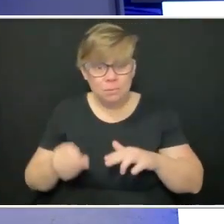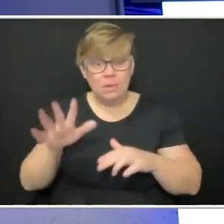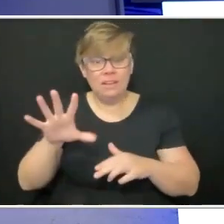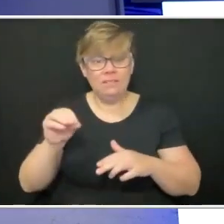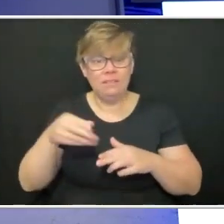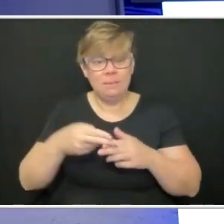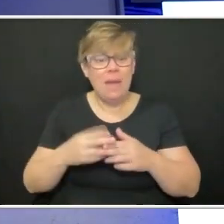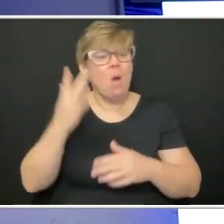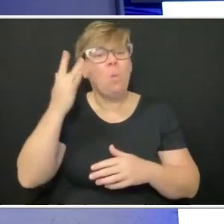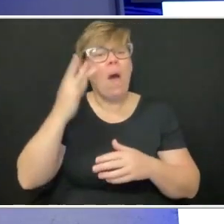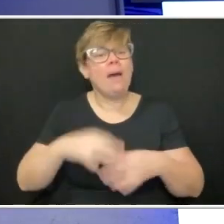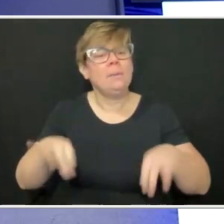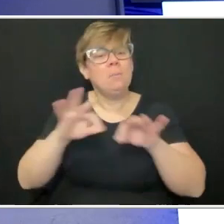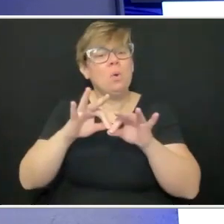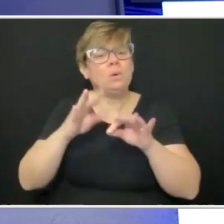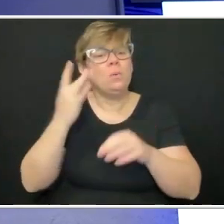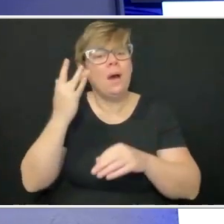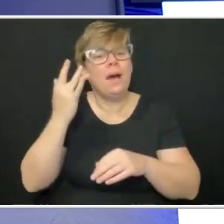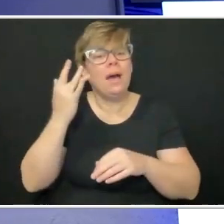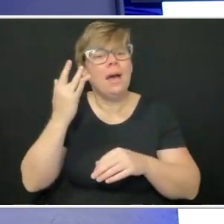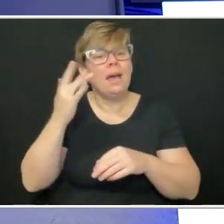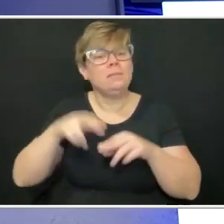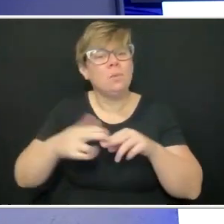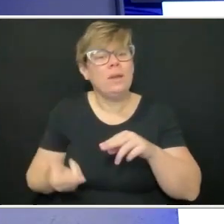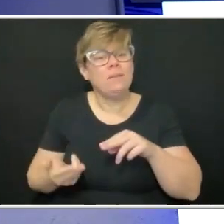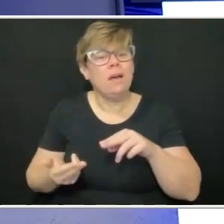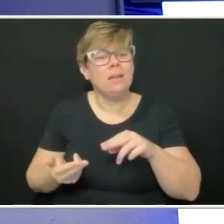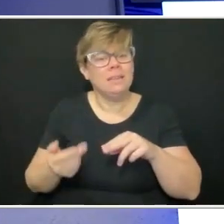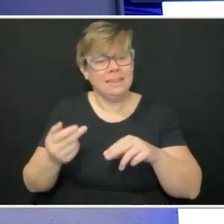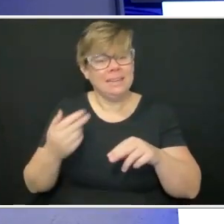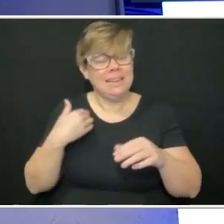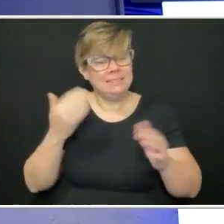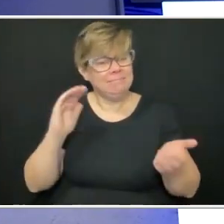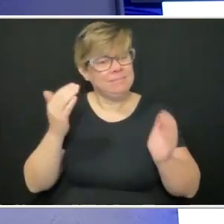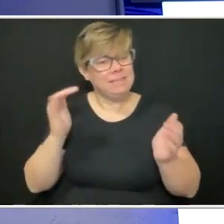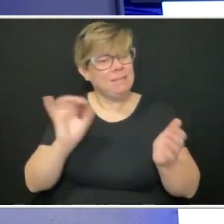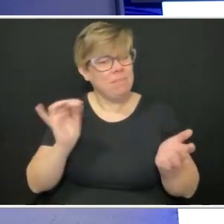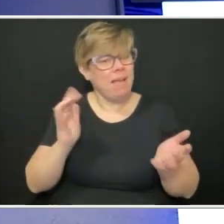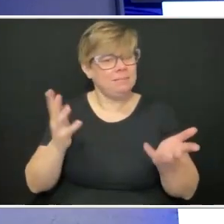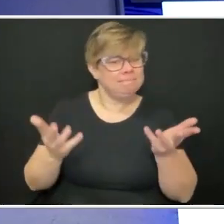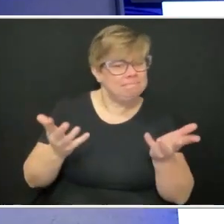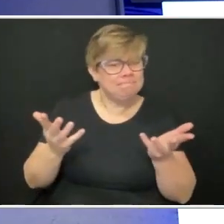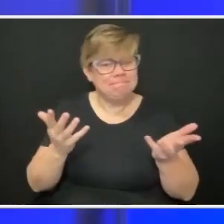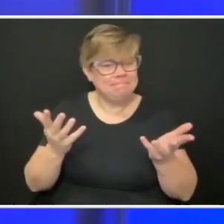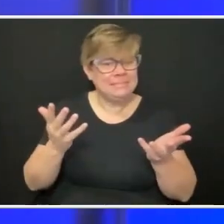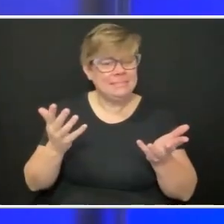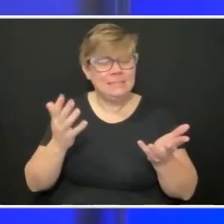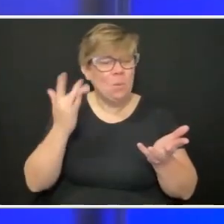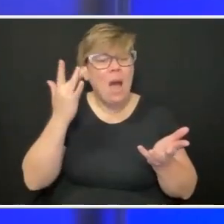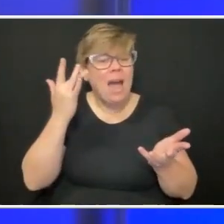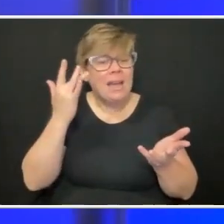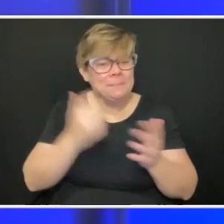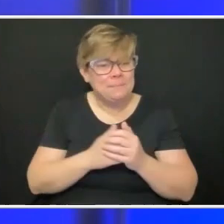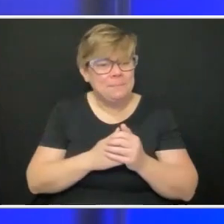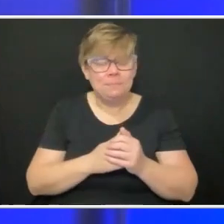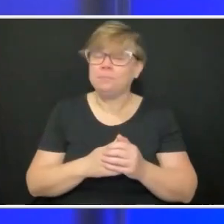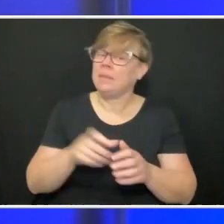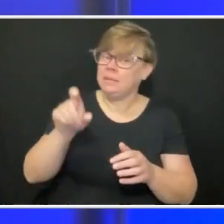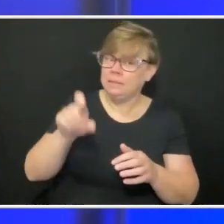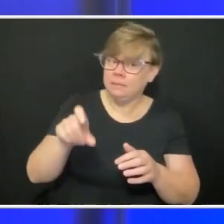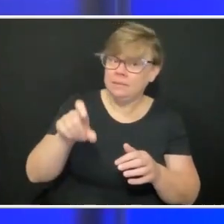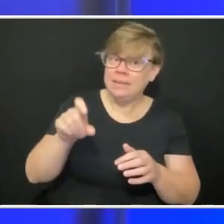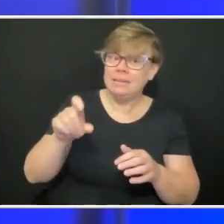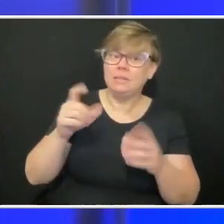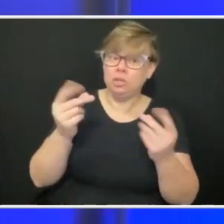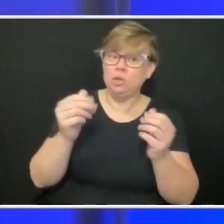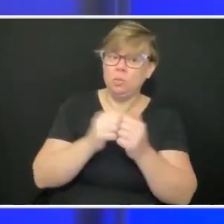important? It doesn't seem like a lot of weight, but why does that make such a difference when you're a donor? It has to do mostly with recovery.